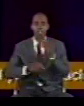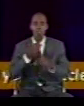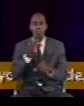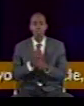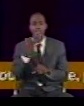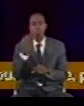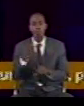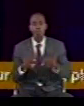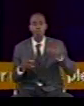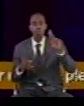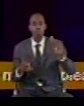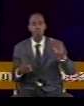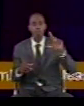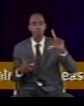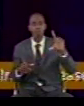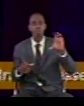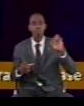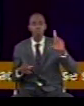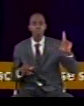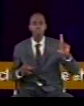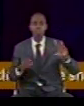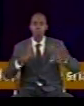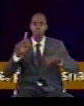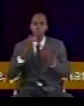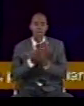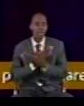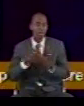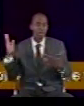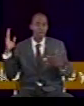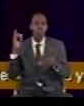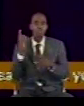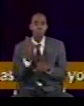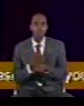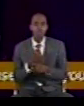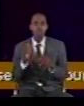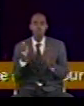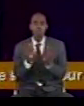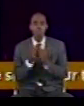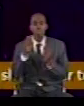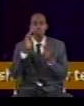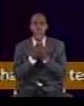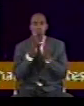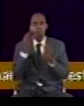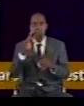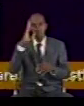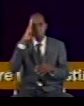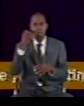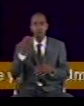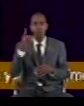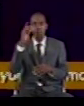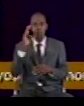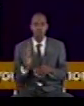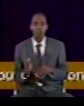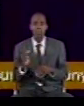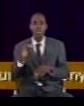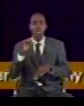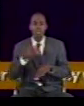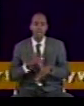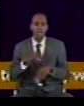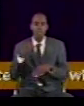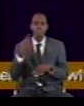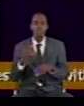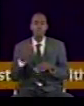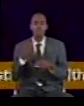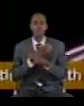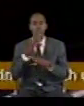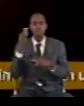ulcer. When? Just from the prayer of the man of God on Total Freedom Crusade from Ibadan. The Lord